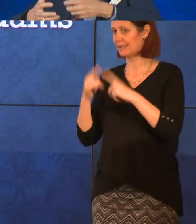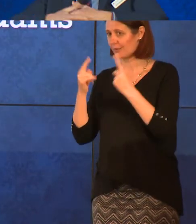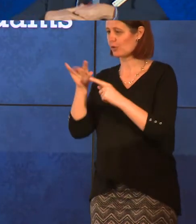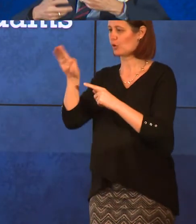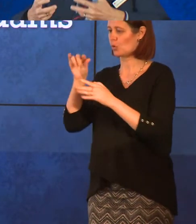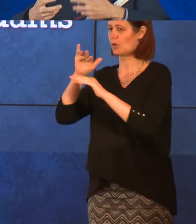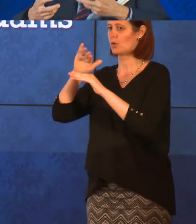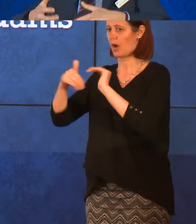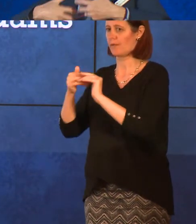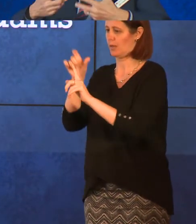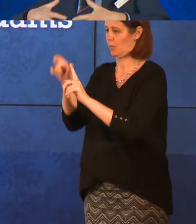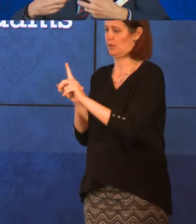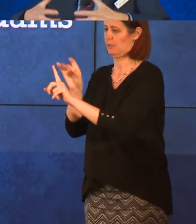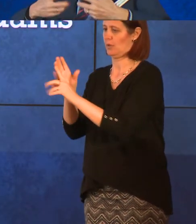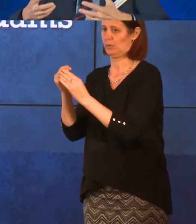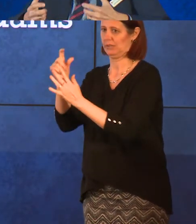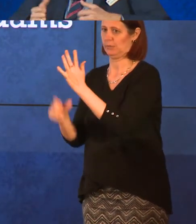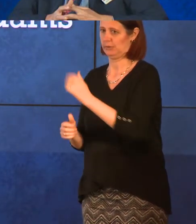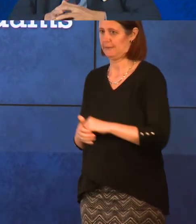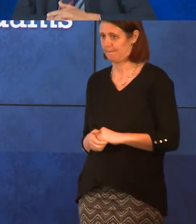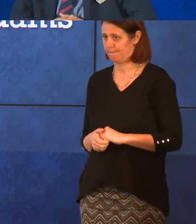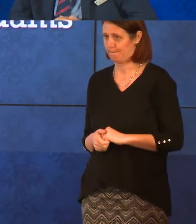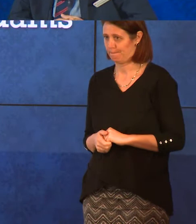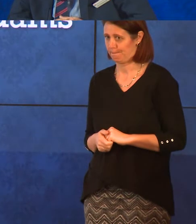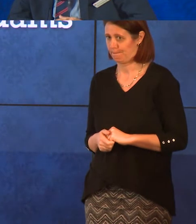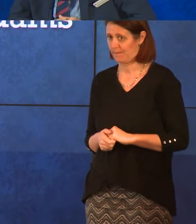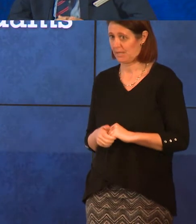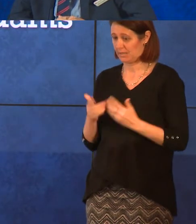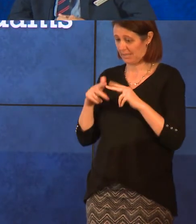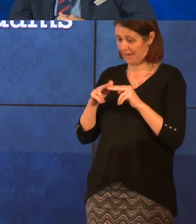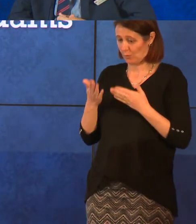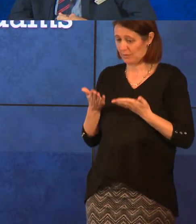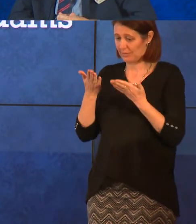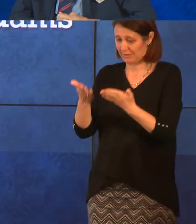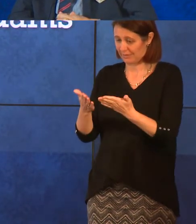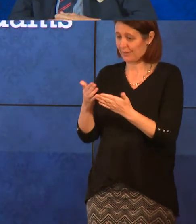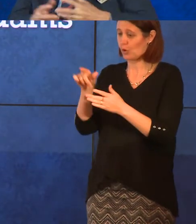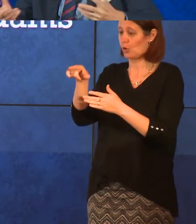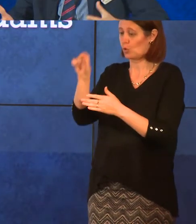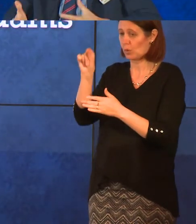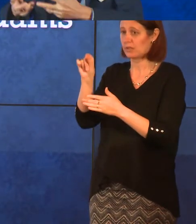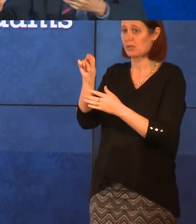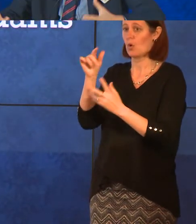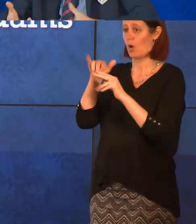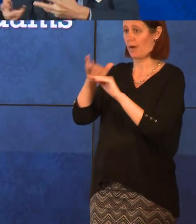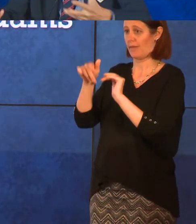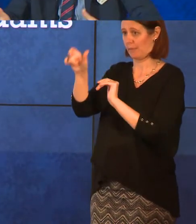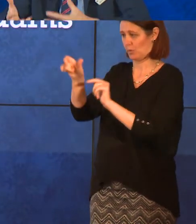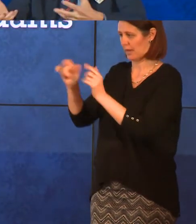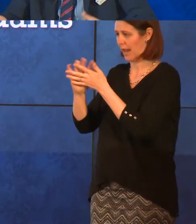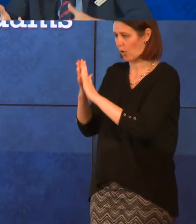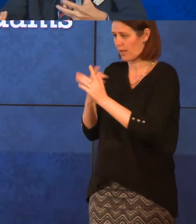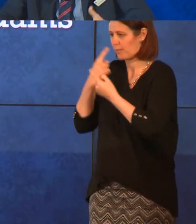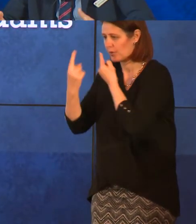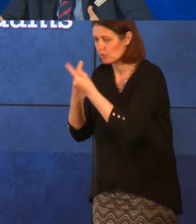And even if you're putting it out as a choice of a person, how have they been educated about the variety of options